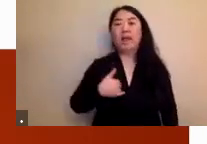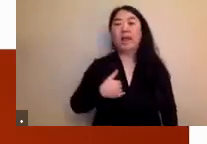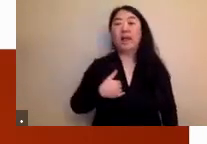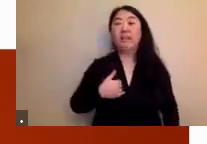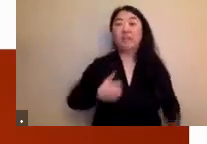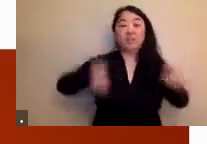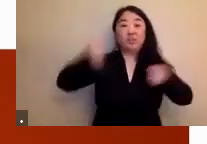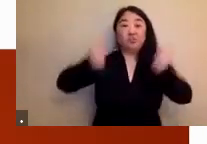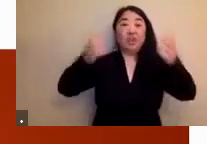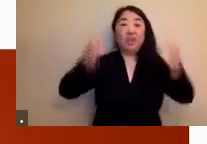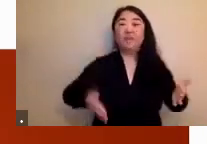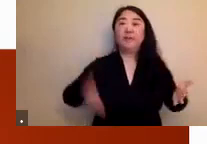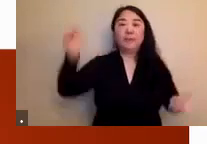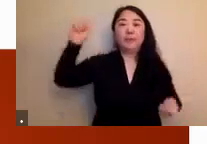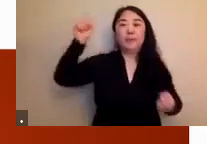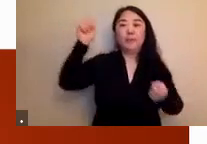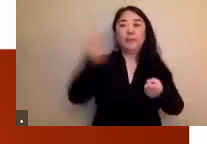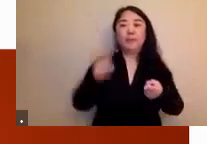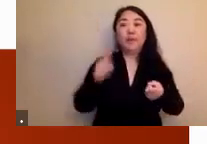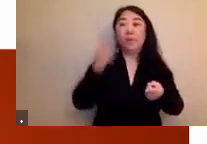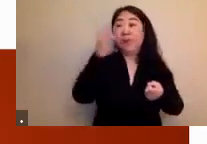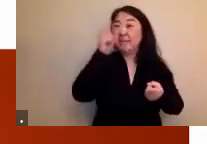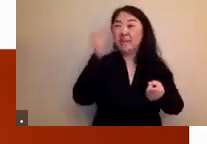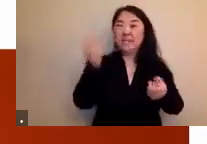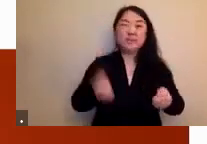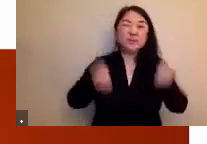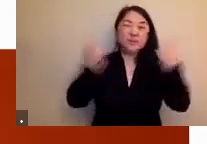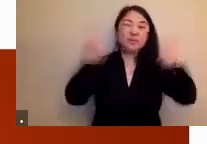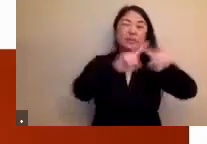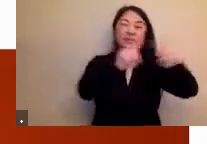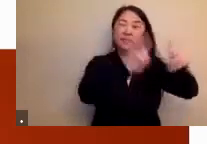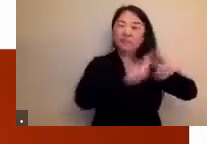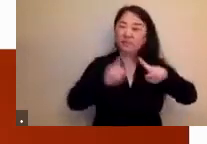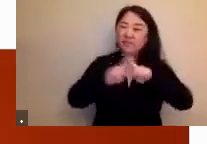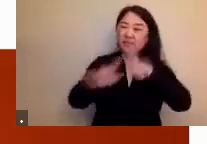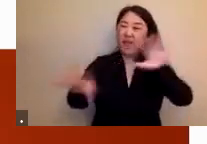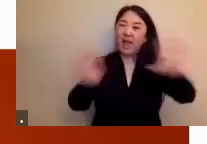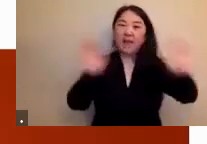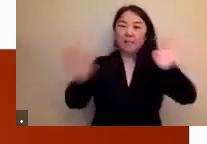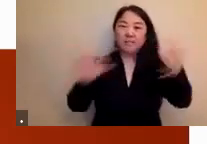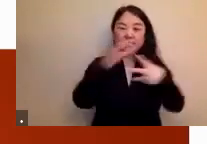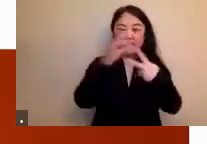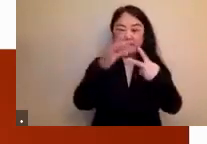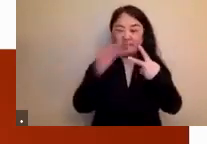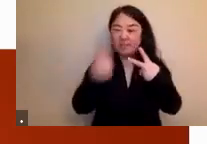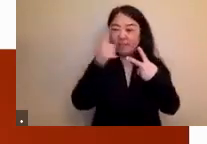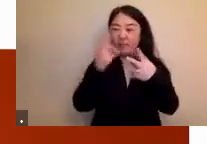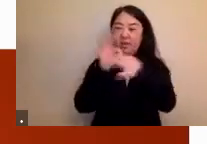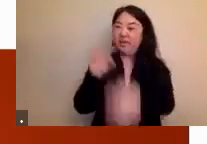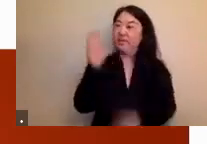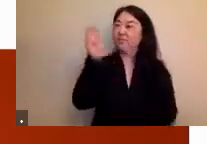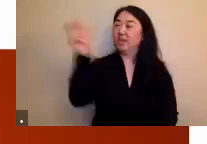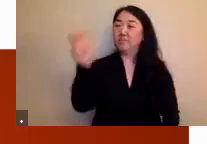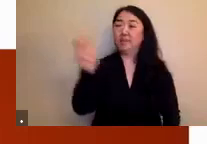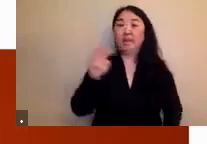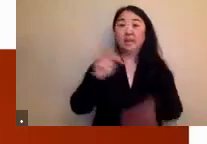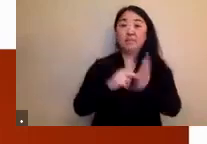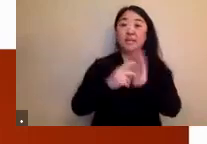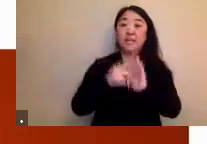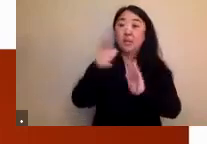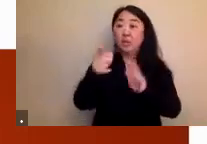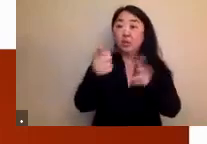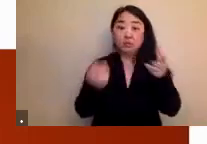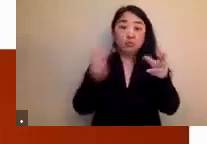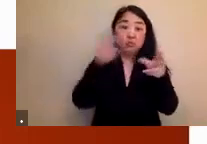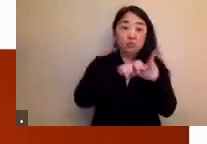there. There's going to be so many different options in transportation that is not going to include you getting into a car, but